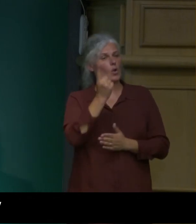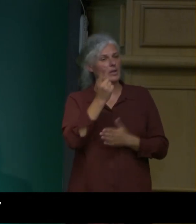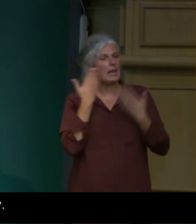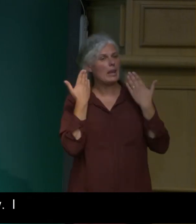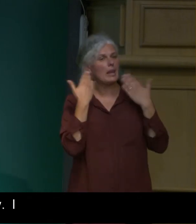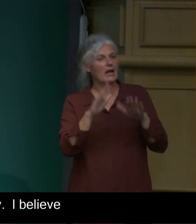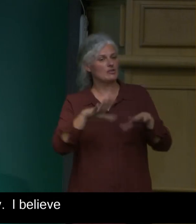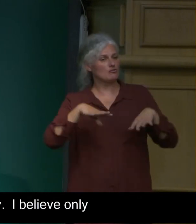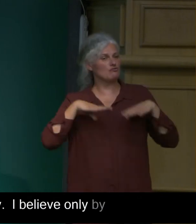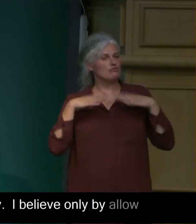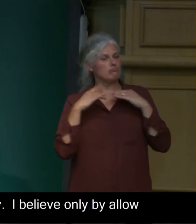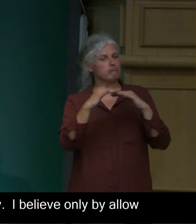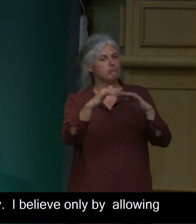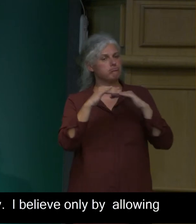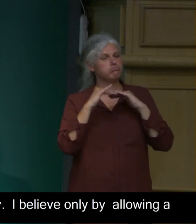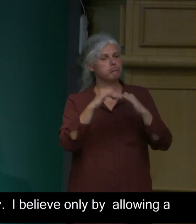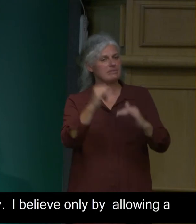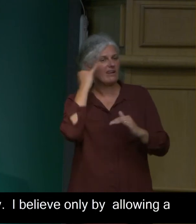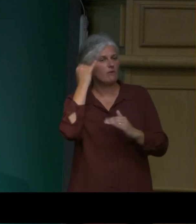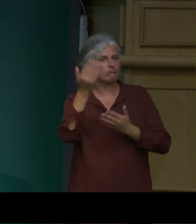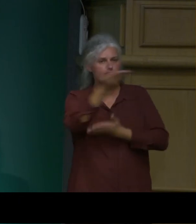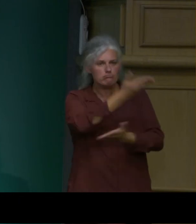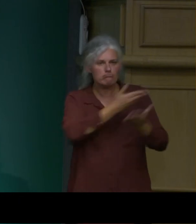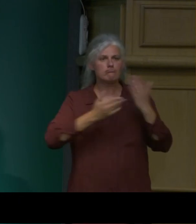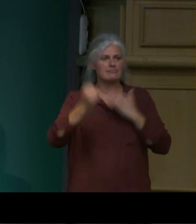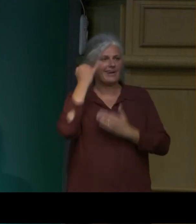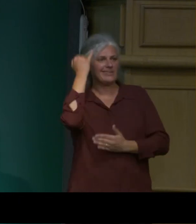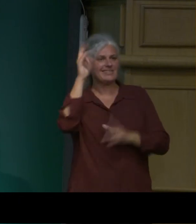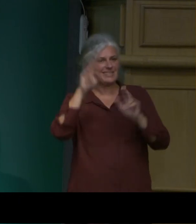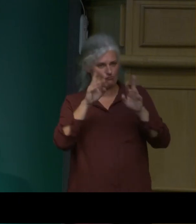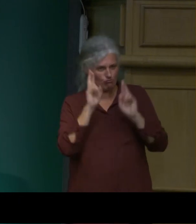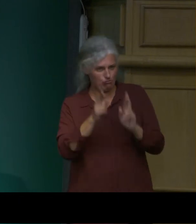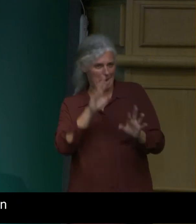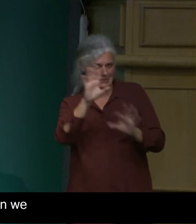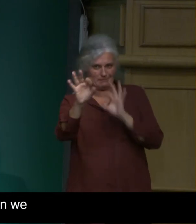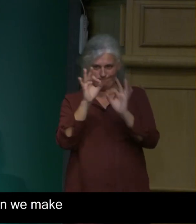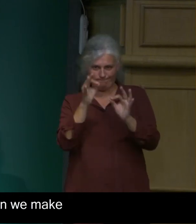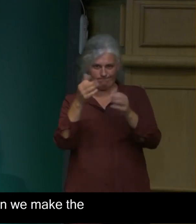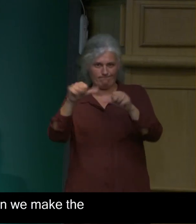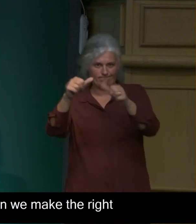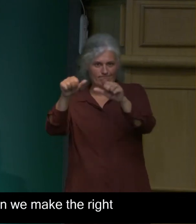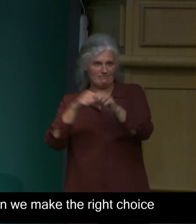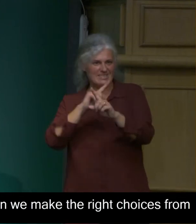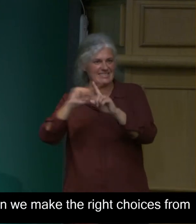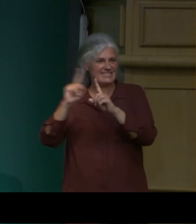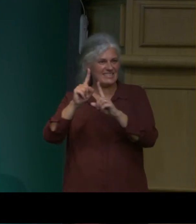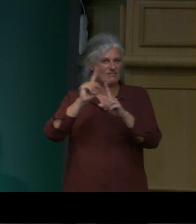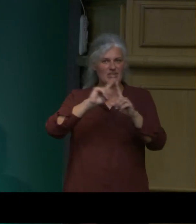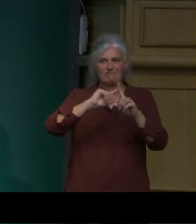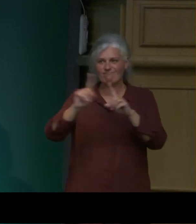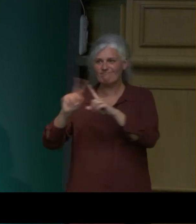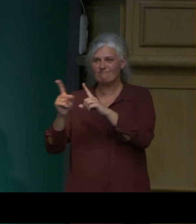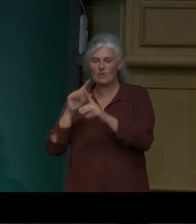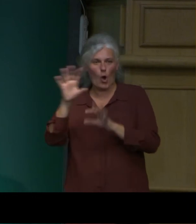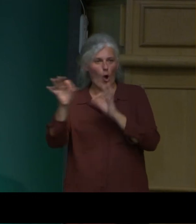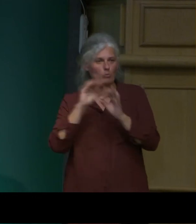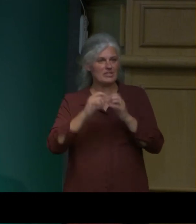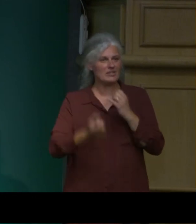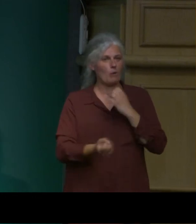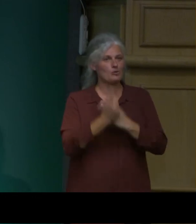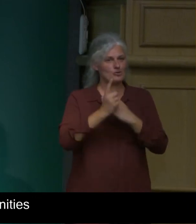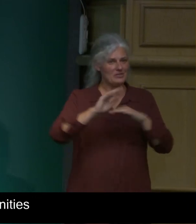allowing a free flow of information and ideas can we make the right choices from the full range of options and opportunities